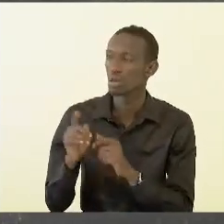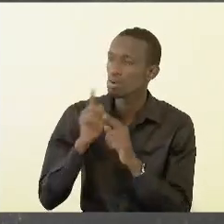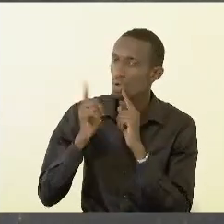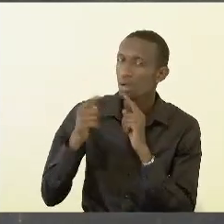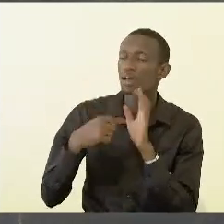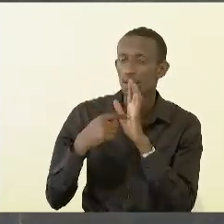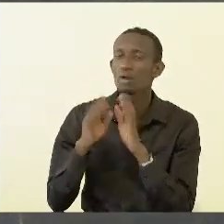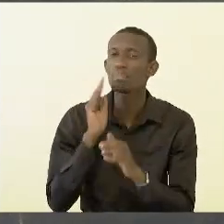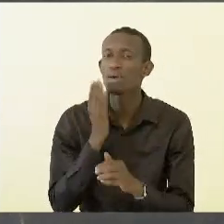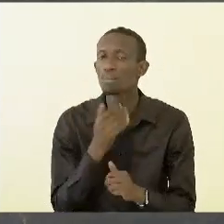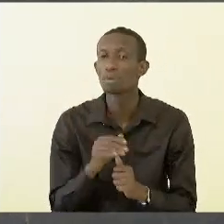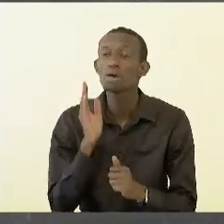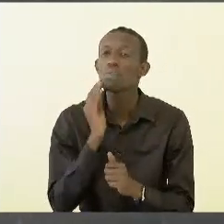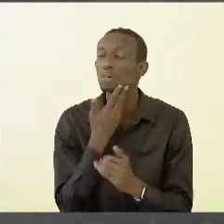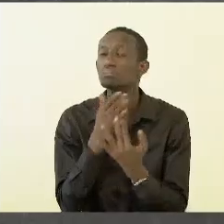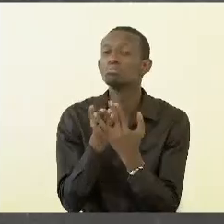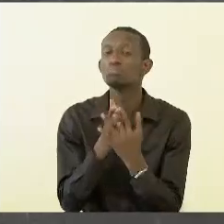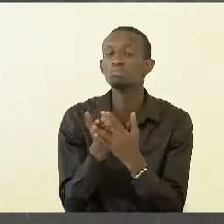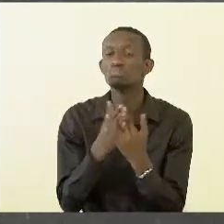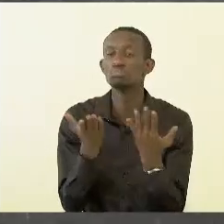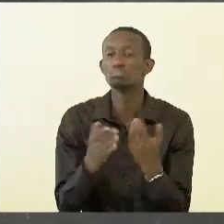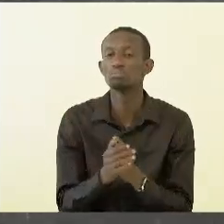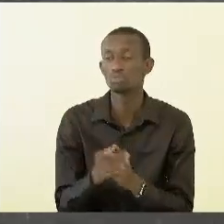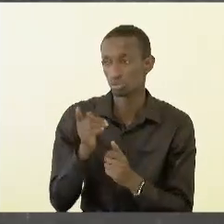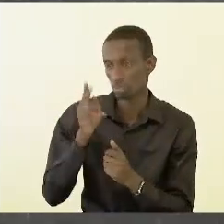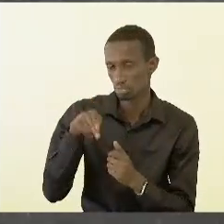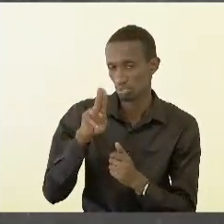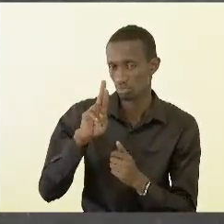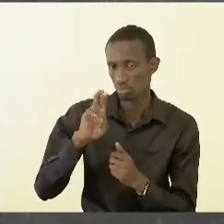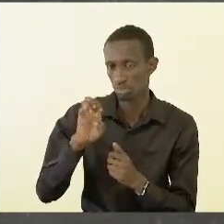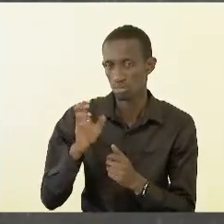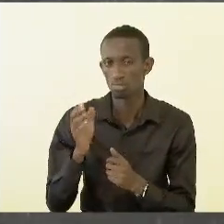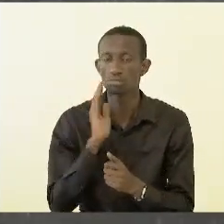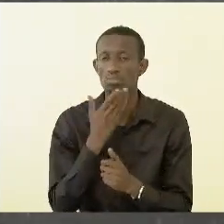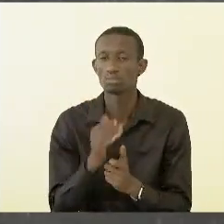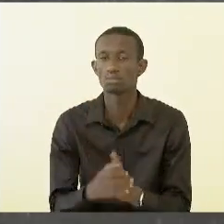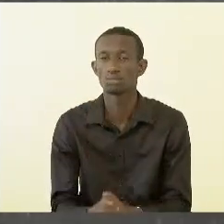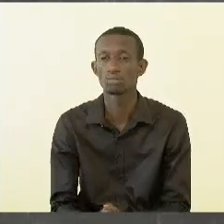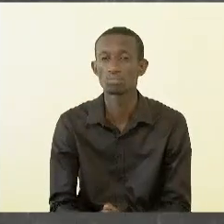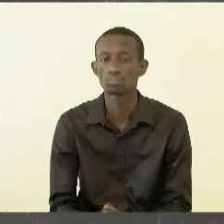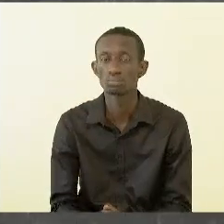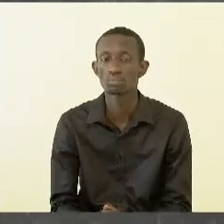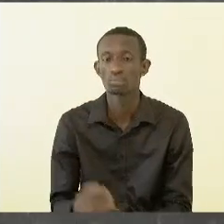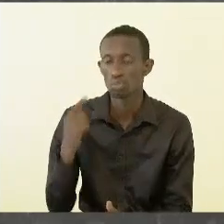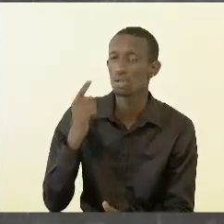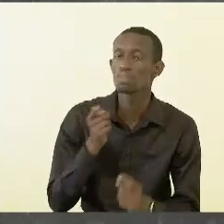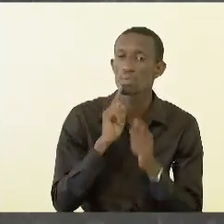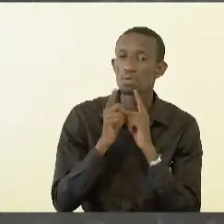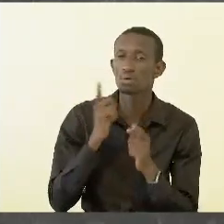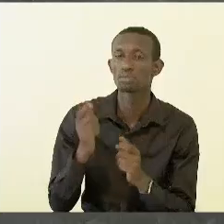is water, water is neutral. This is not purely water. So would expect to get, I would see the color of